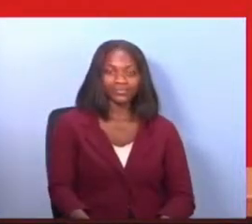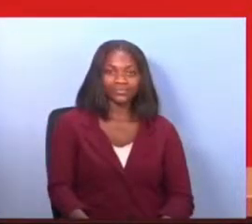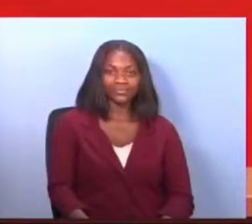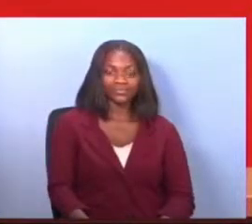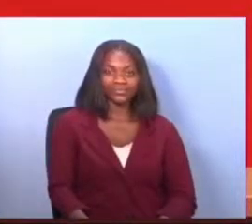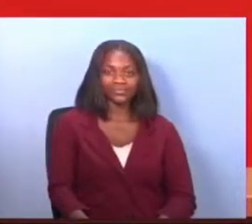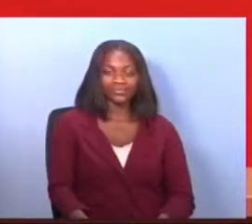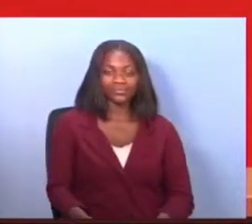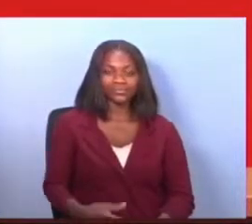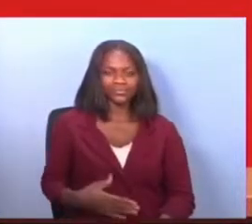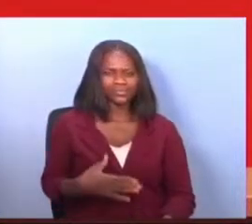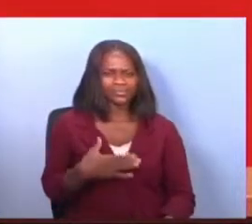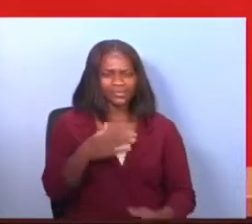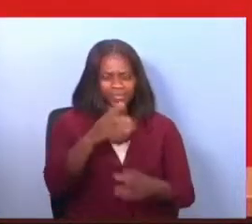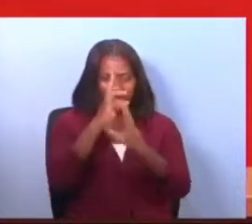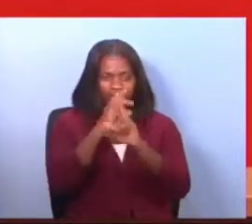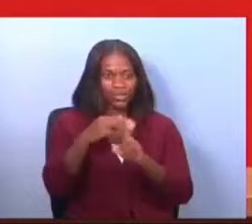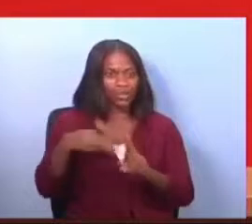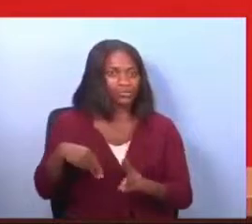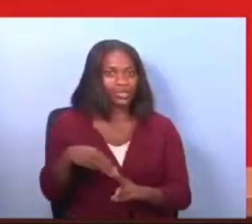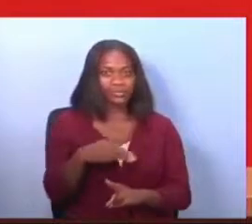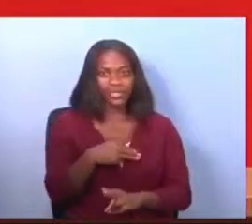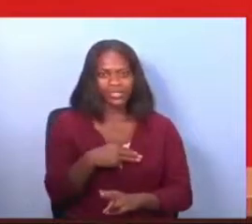members, order.